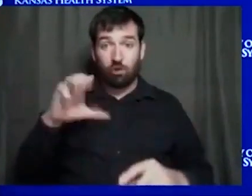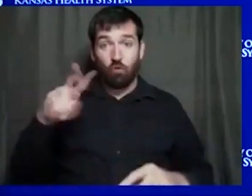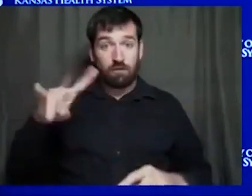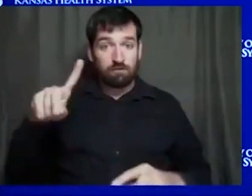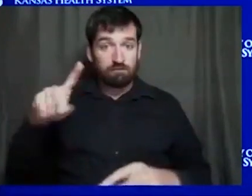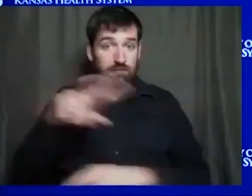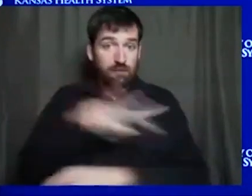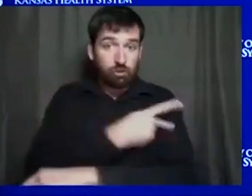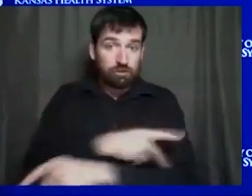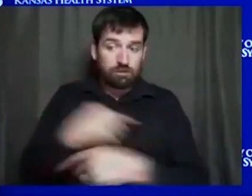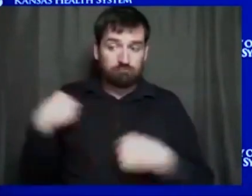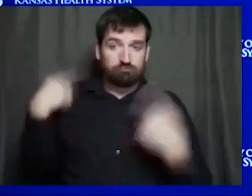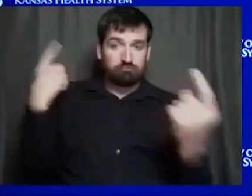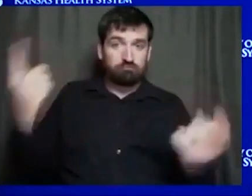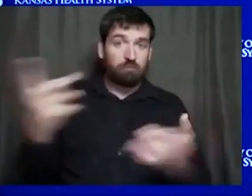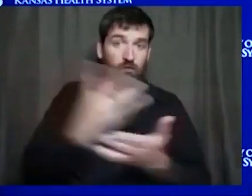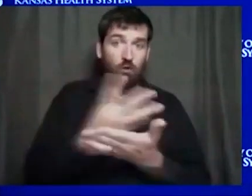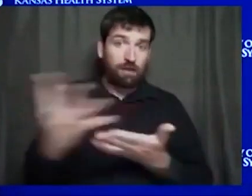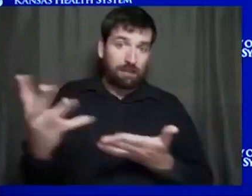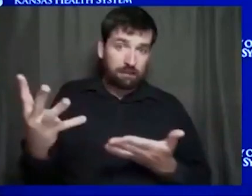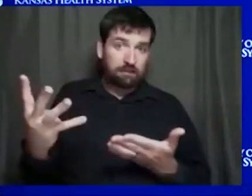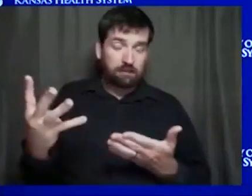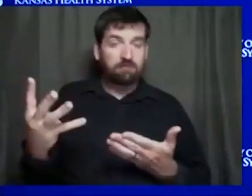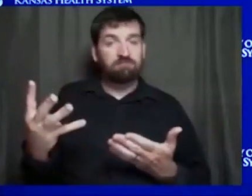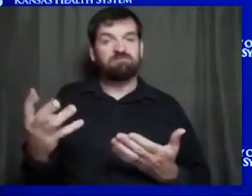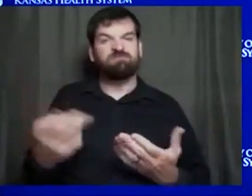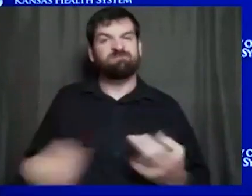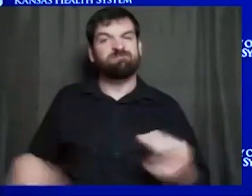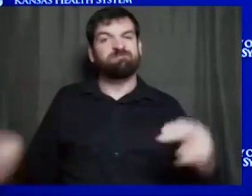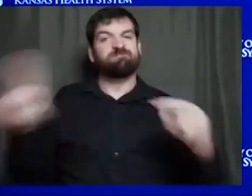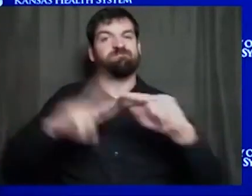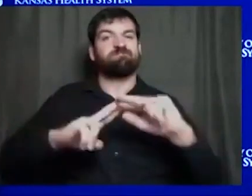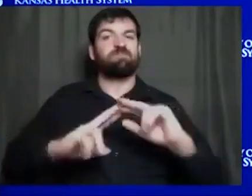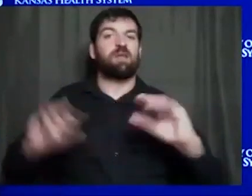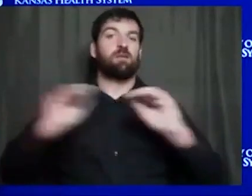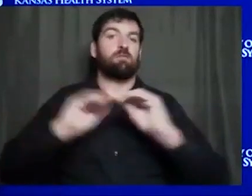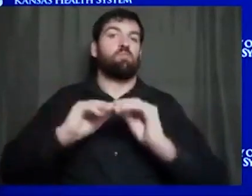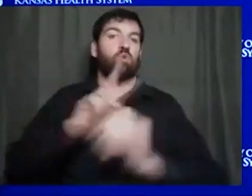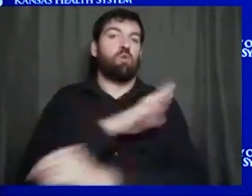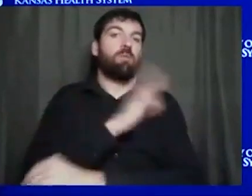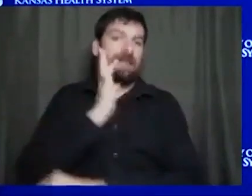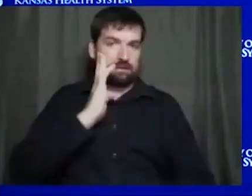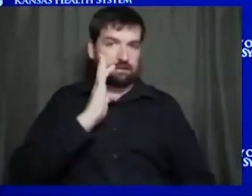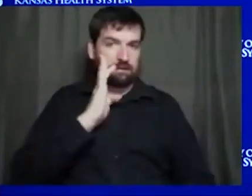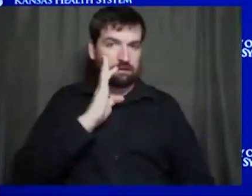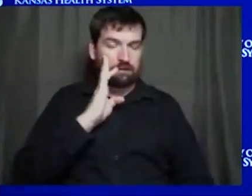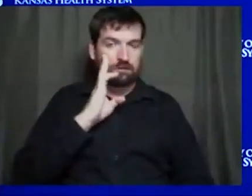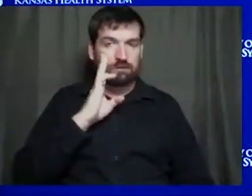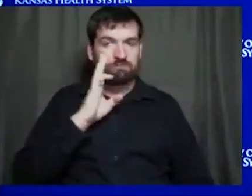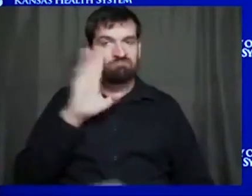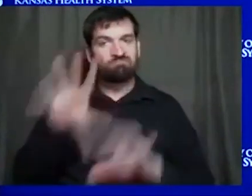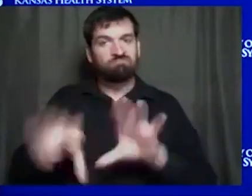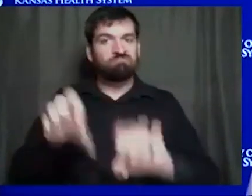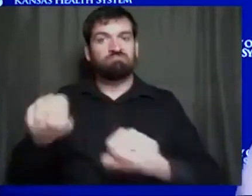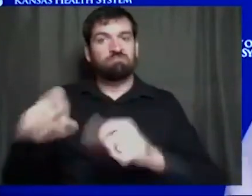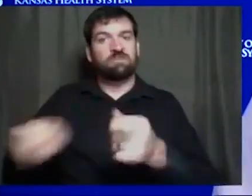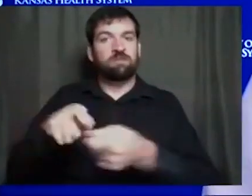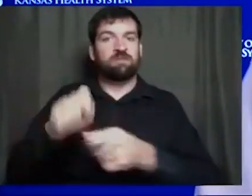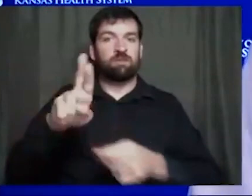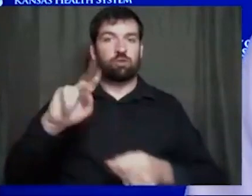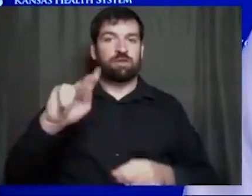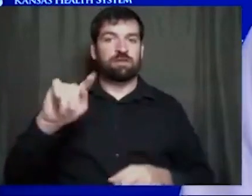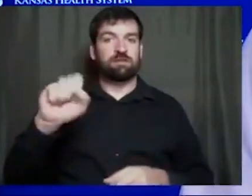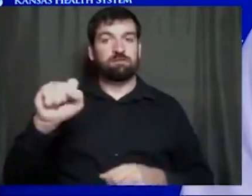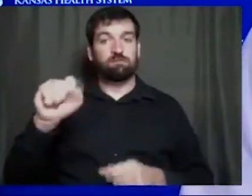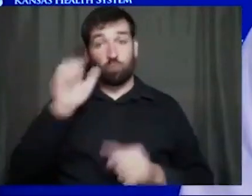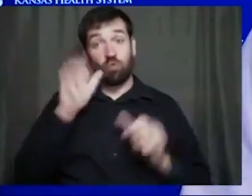we have increased how many beds we have for COVID by using certain hospital units. And we will continue to do that as needed and as